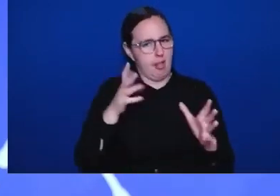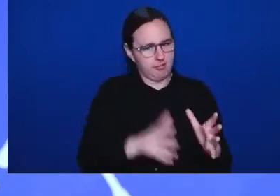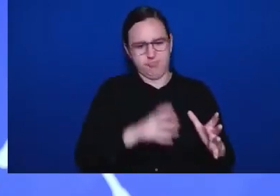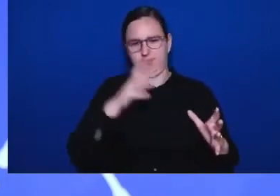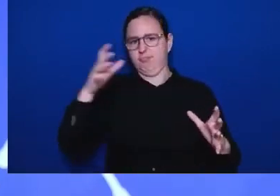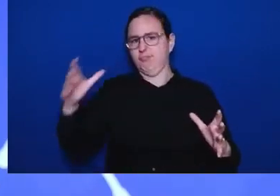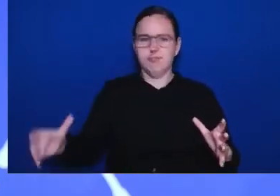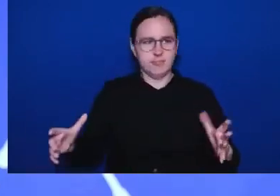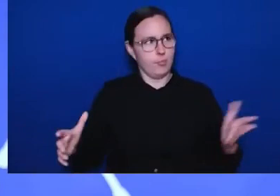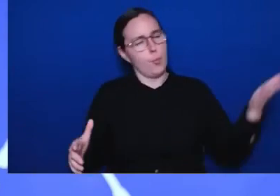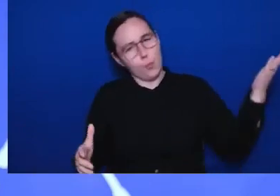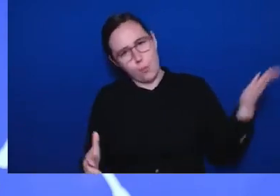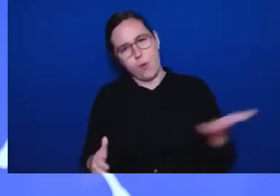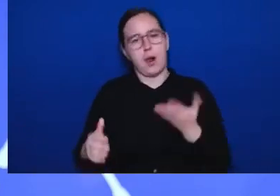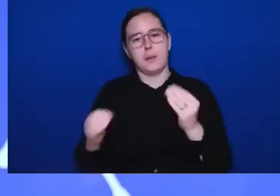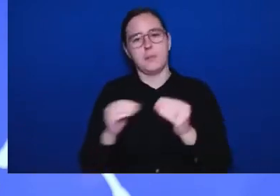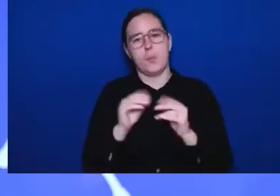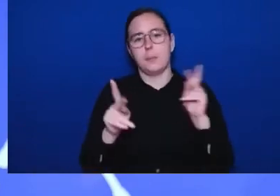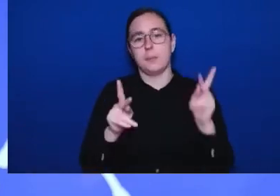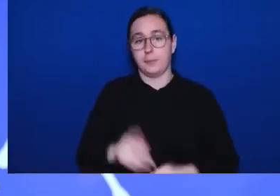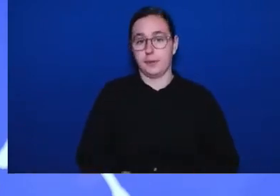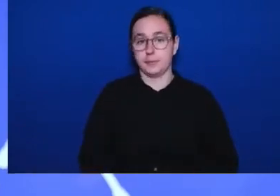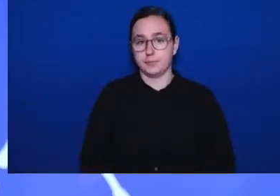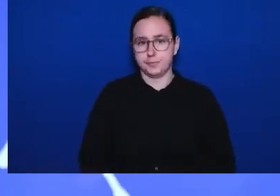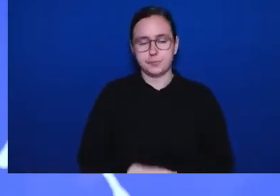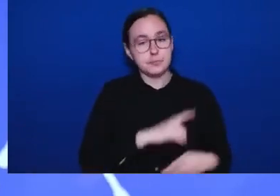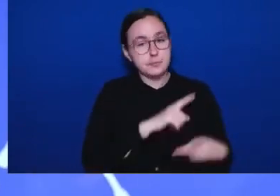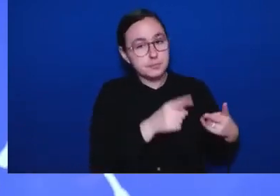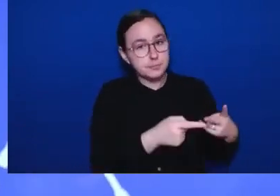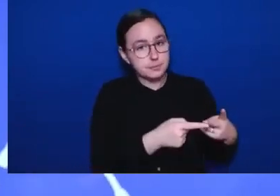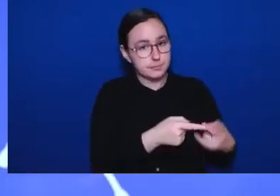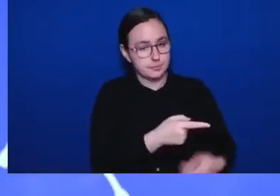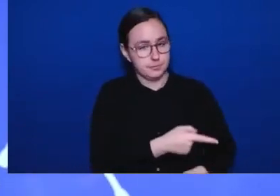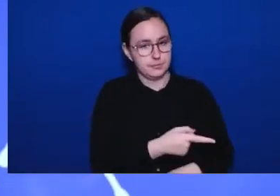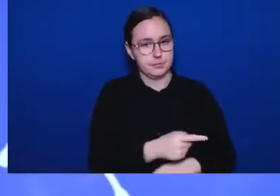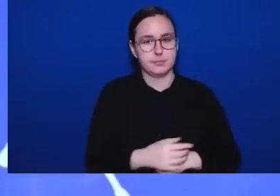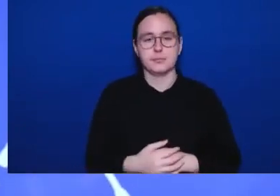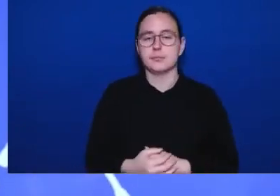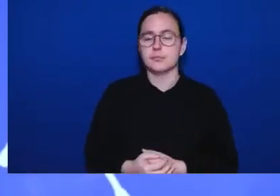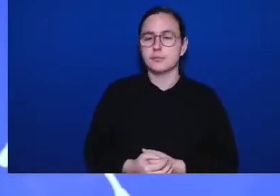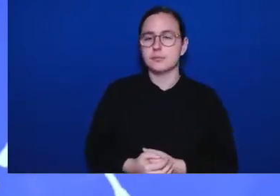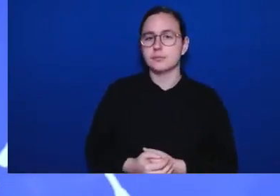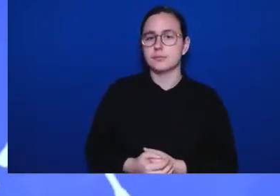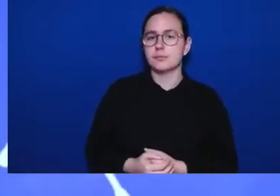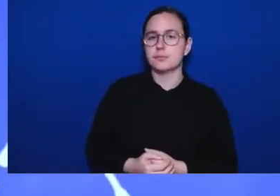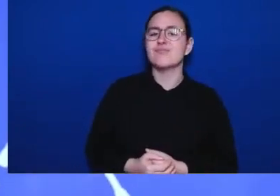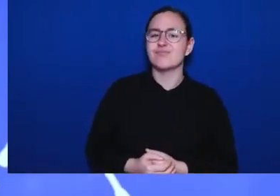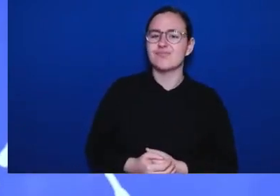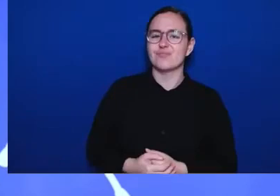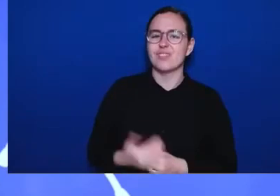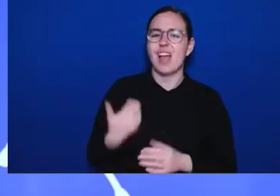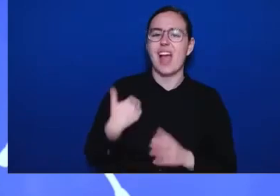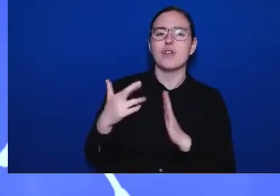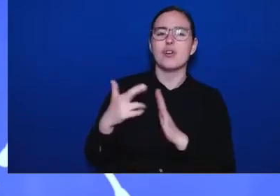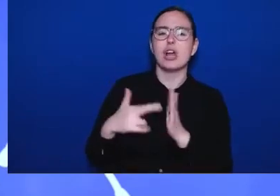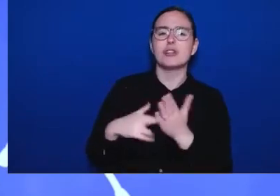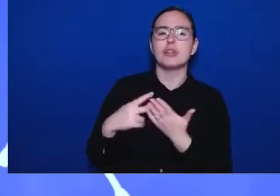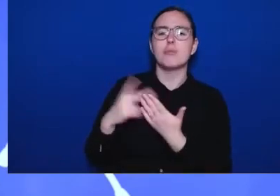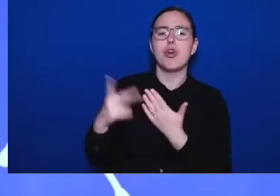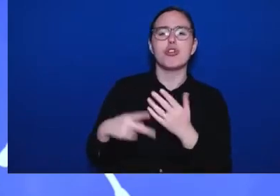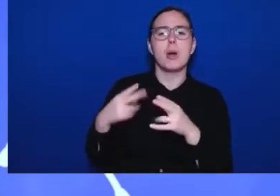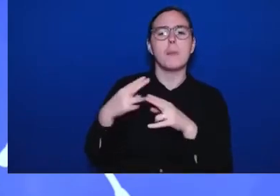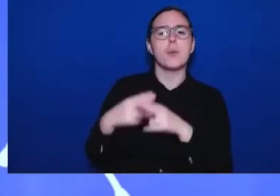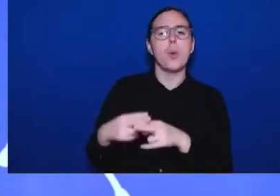Yeah, thank you. I'm also hoping to clarify on the restricted registration program. Is that something entirely new, or is it just something you're expanding